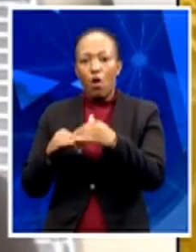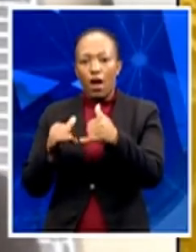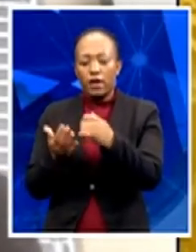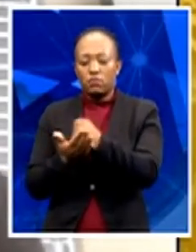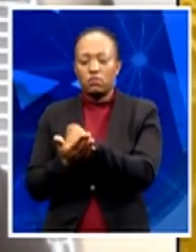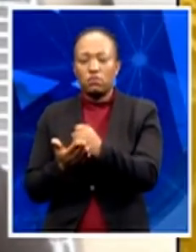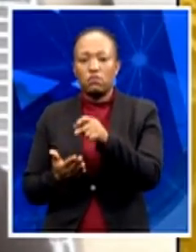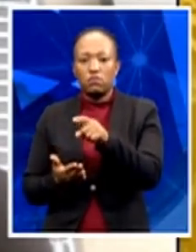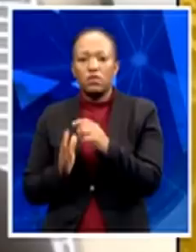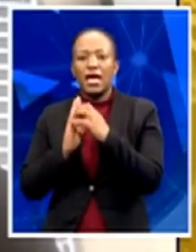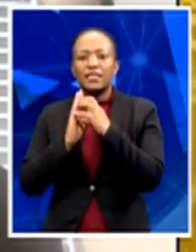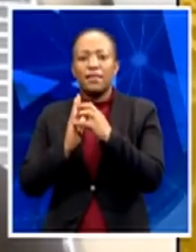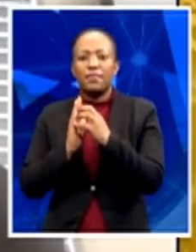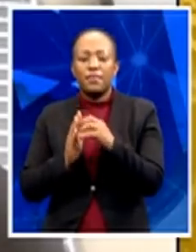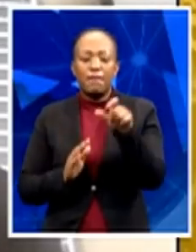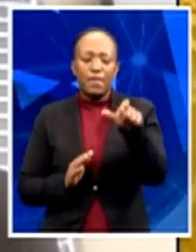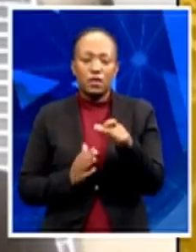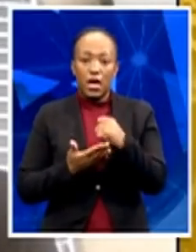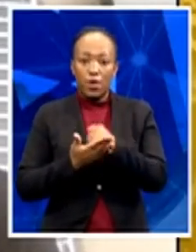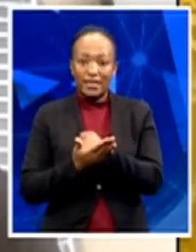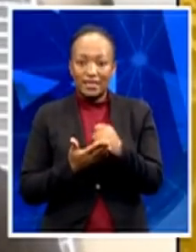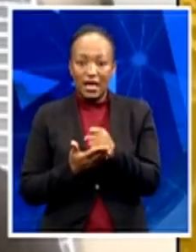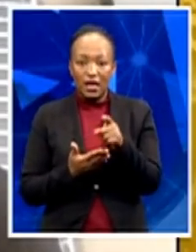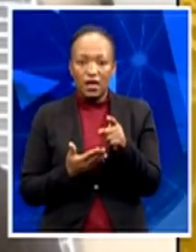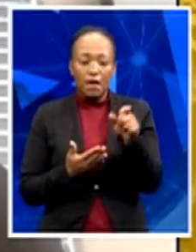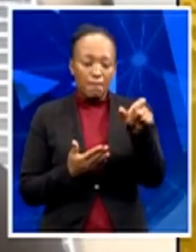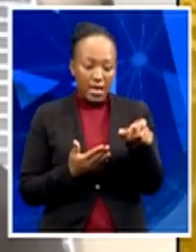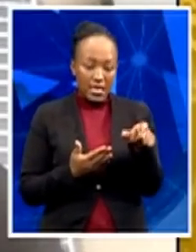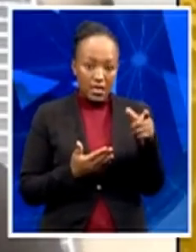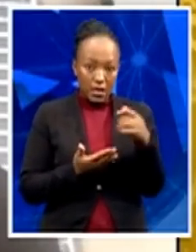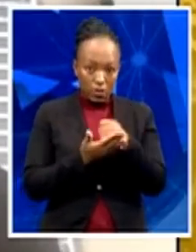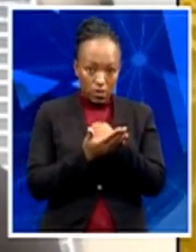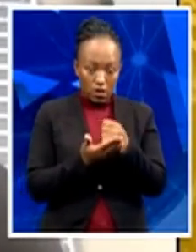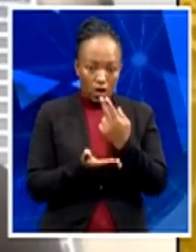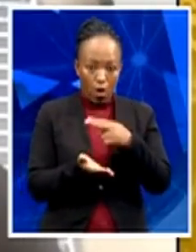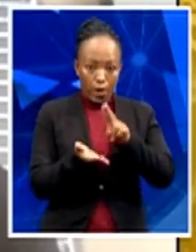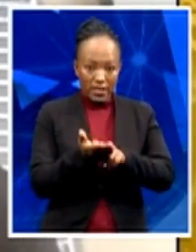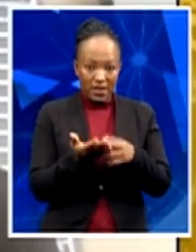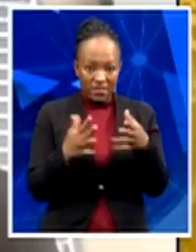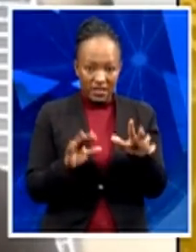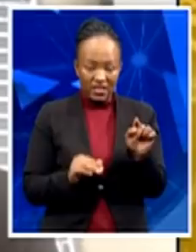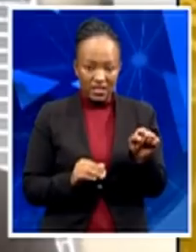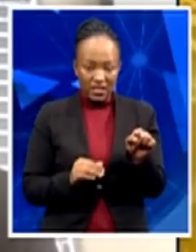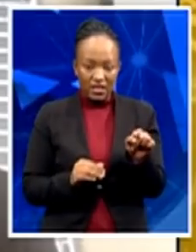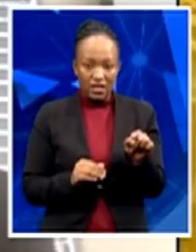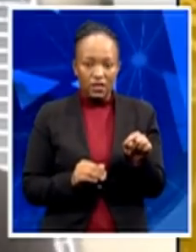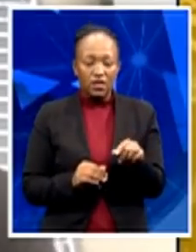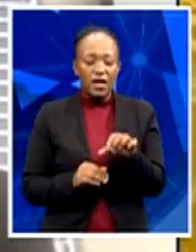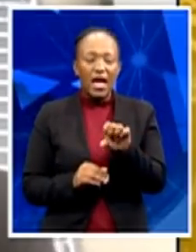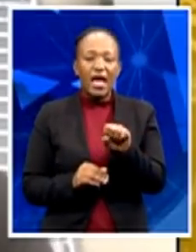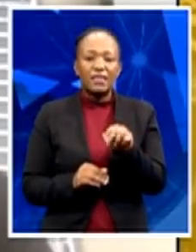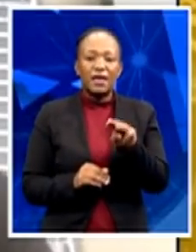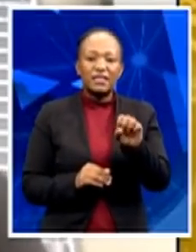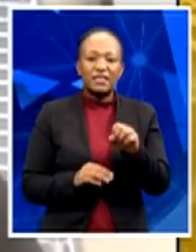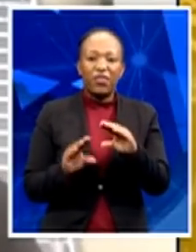register. When that person registers, then an SMS delays to come to give them a